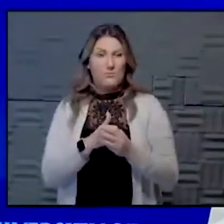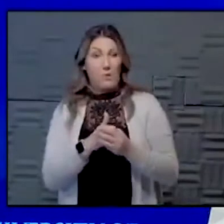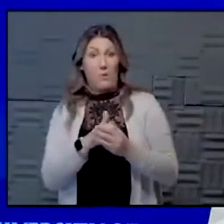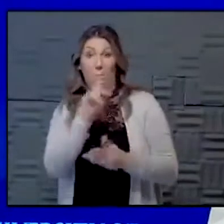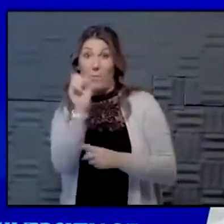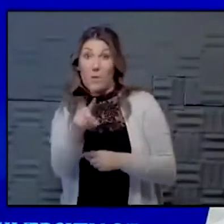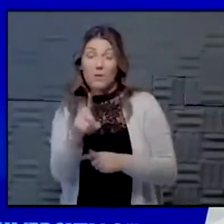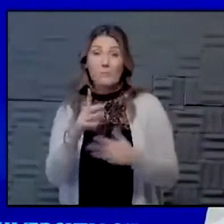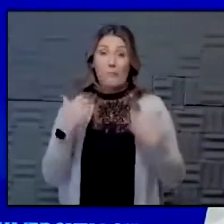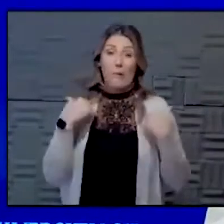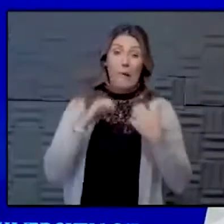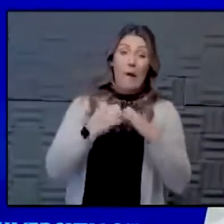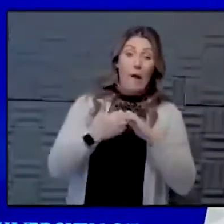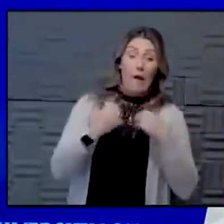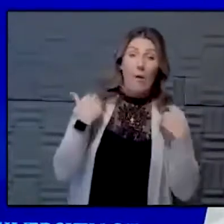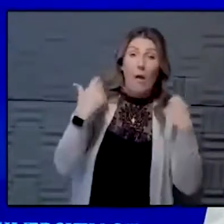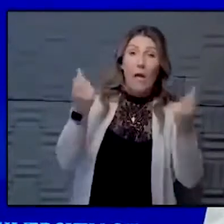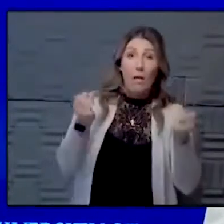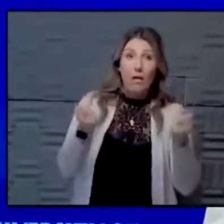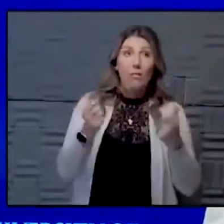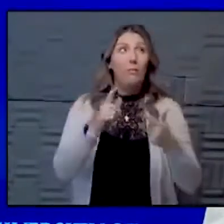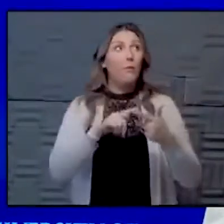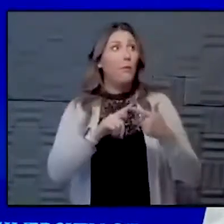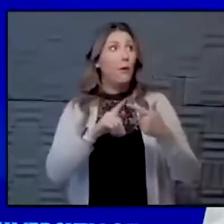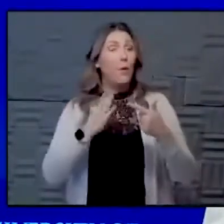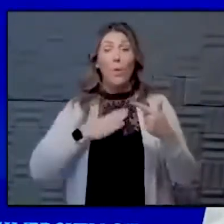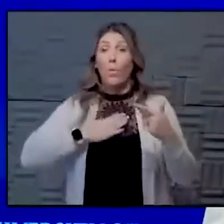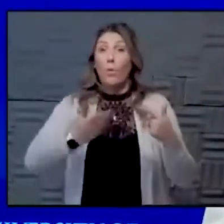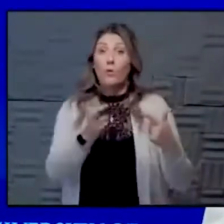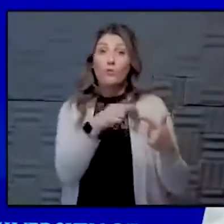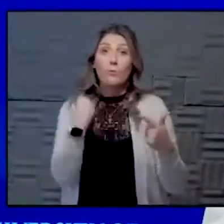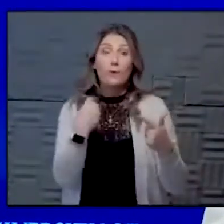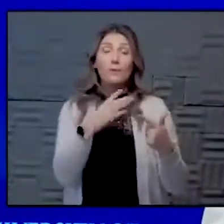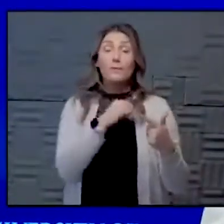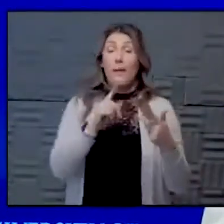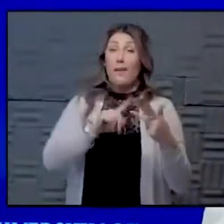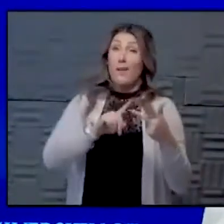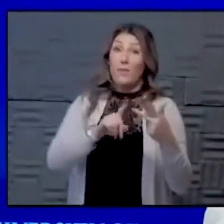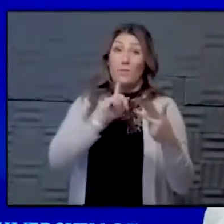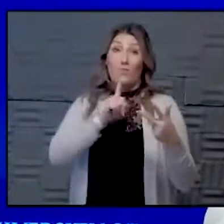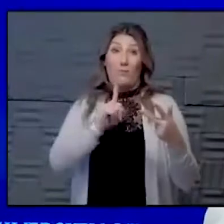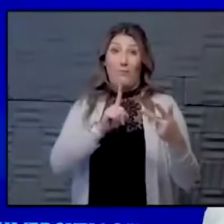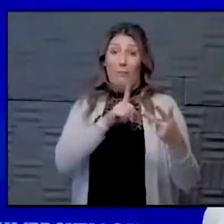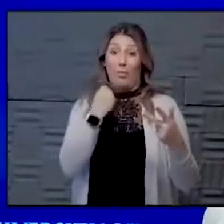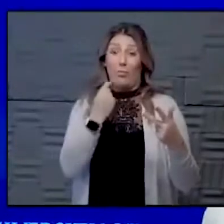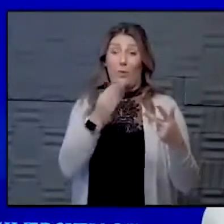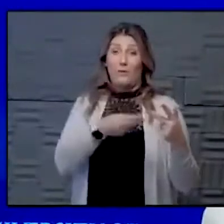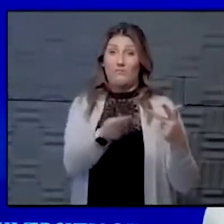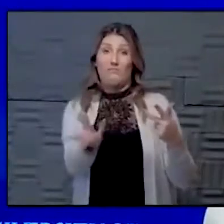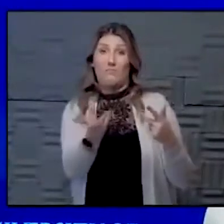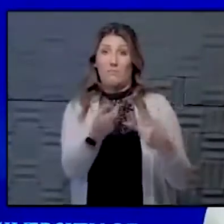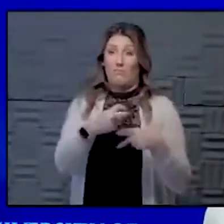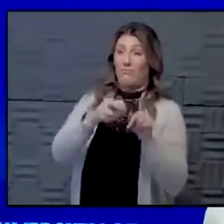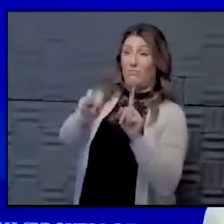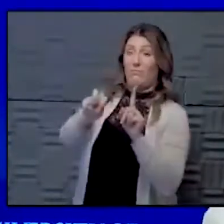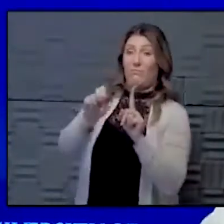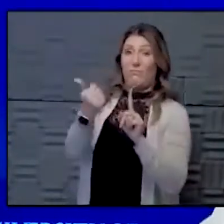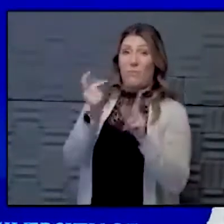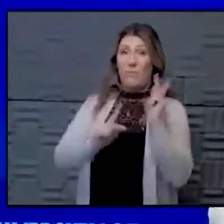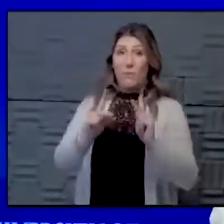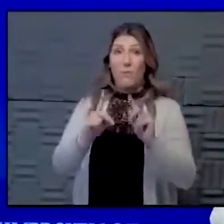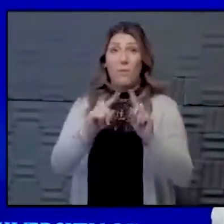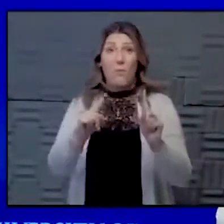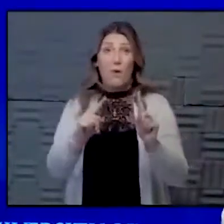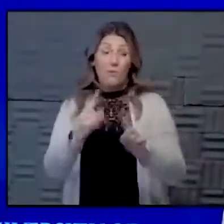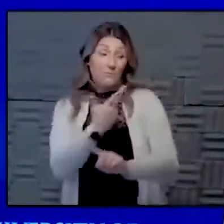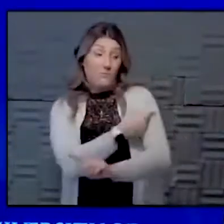are you? How willing are you to take risk? And how willing are you to give that risk to somebody else? But if you've been vaccinated, I definitely think it's safe. And